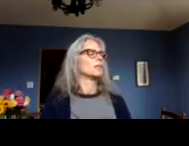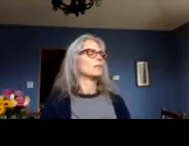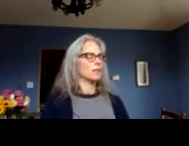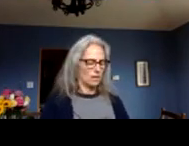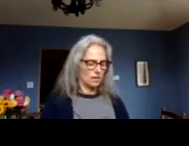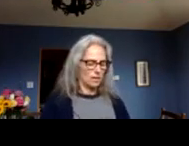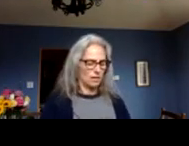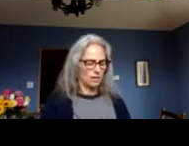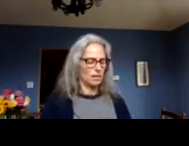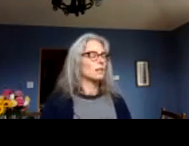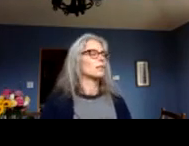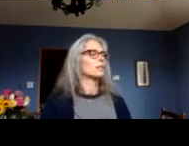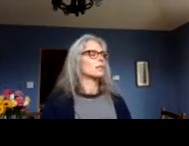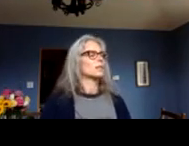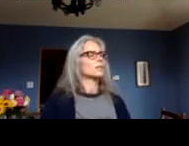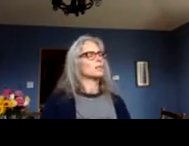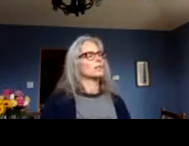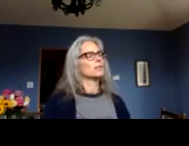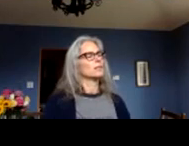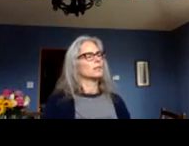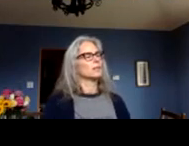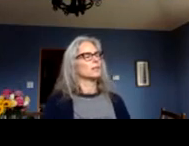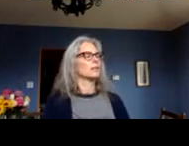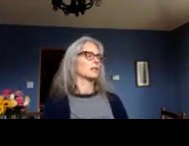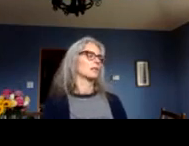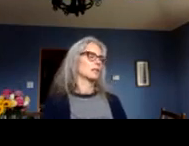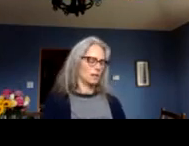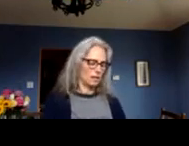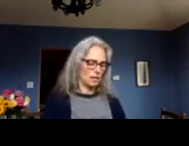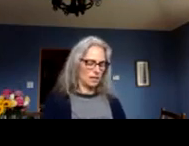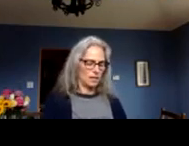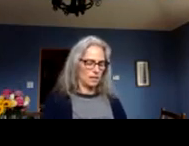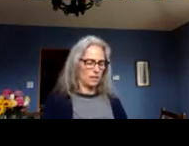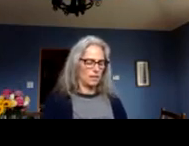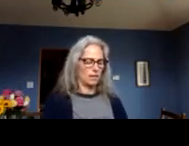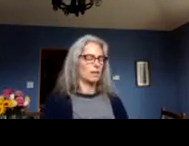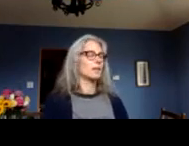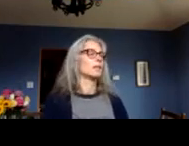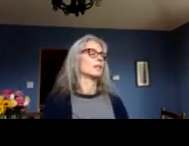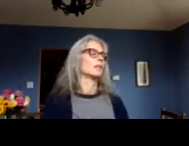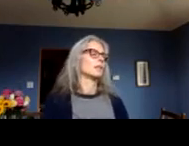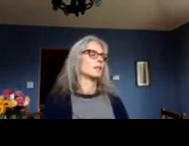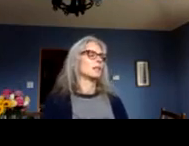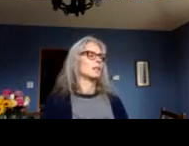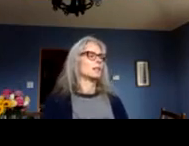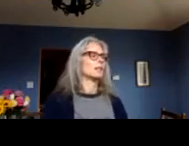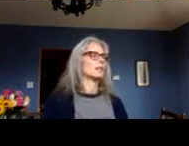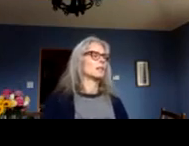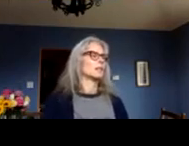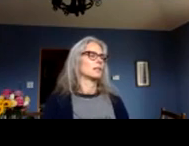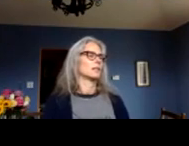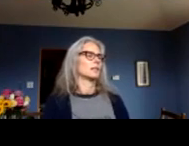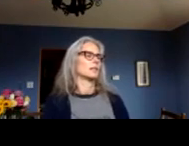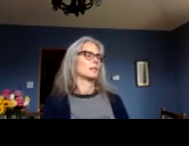or they have to like help with other, people in the house, caring for the people in the house. It can be really hard to meet deadlines sometimes. With that